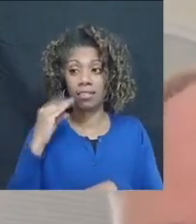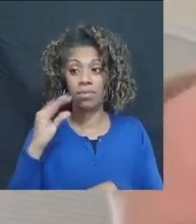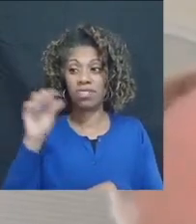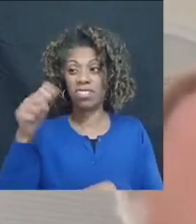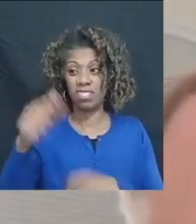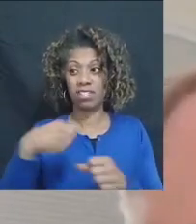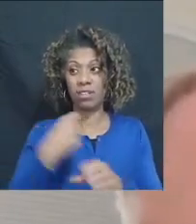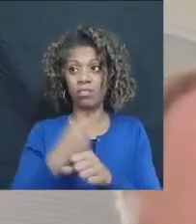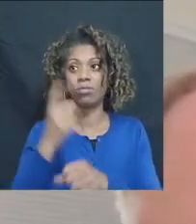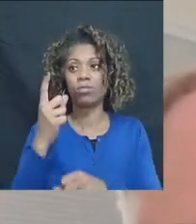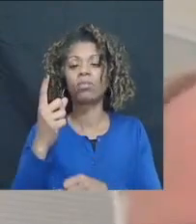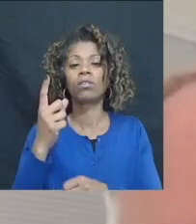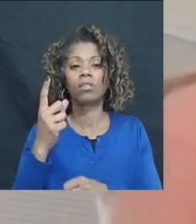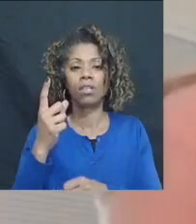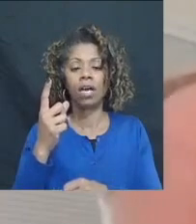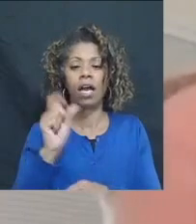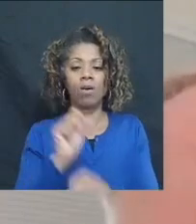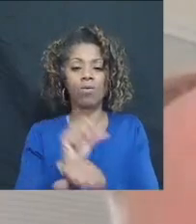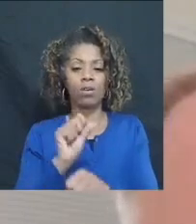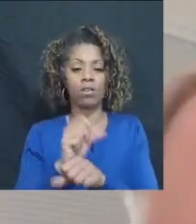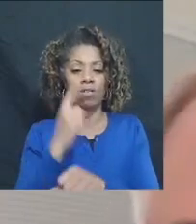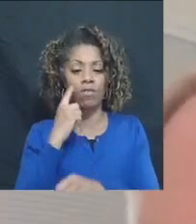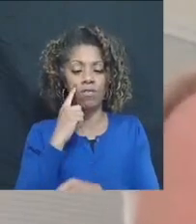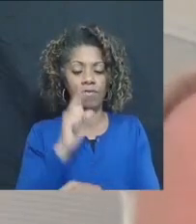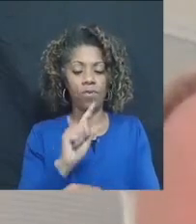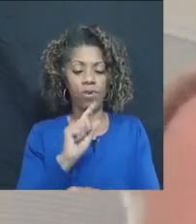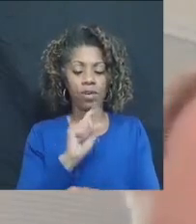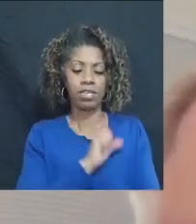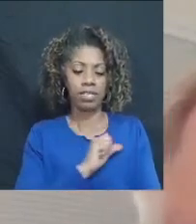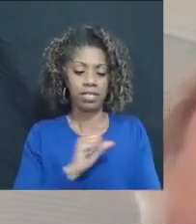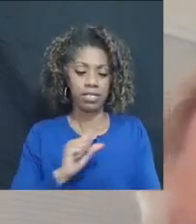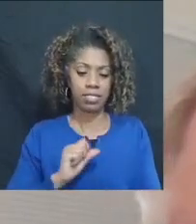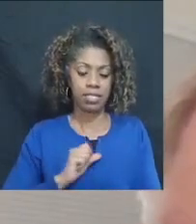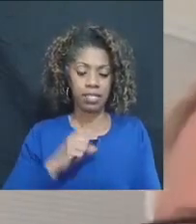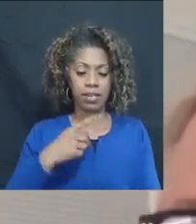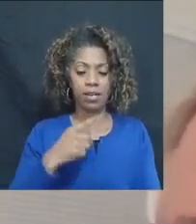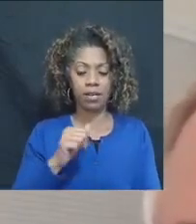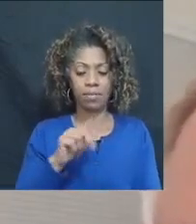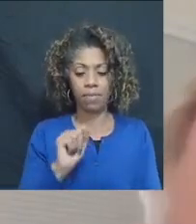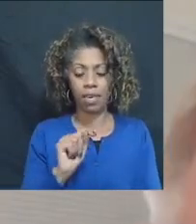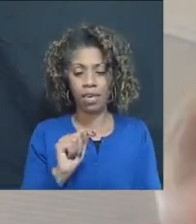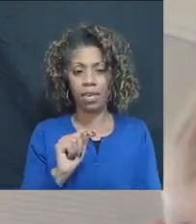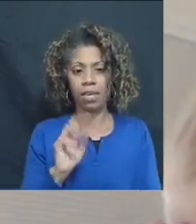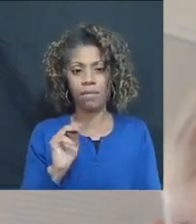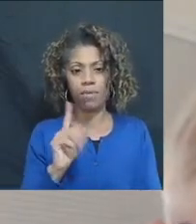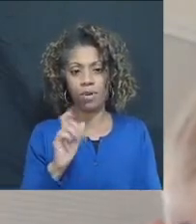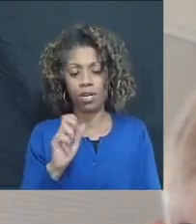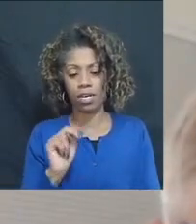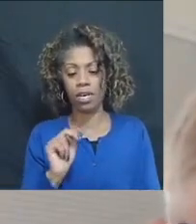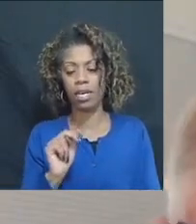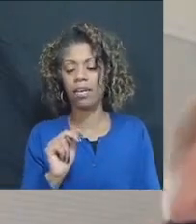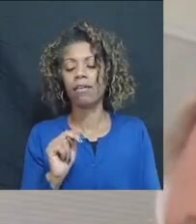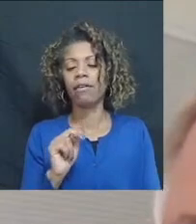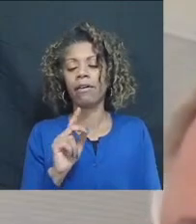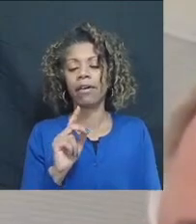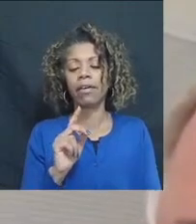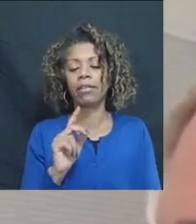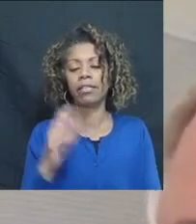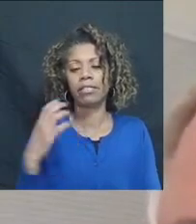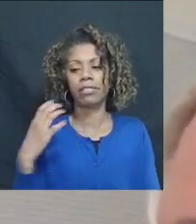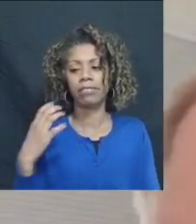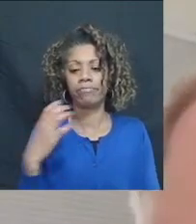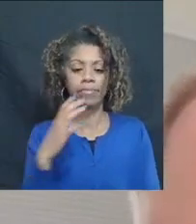Hill working for Mo Udall and Senator Dale Bumpers and Senator Pat Moynihan, and then back to Mo as his chief of staff, and found